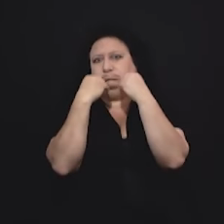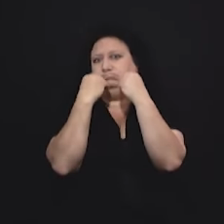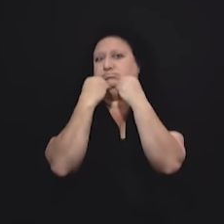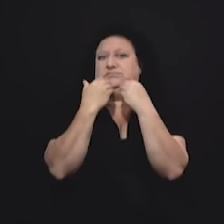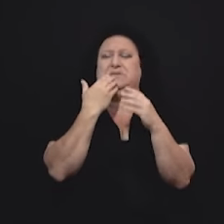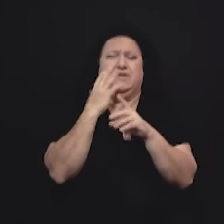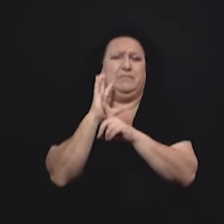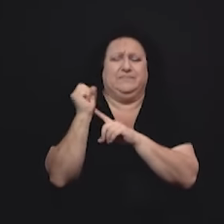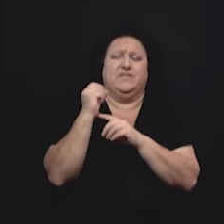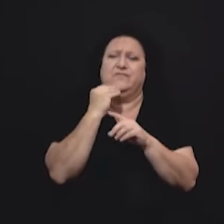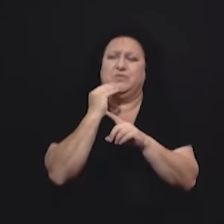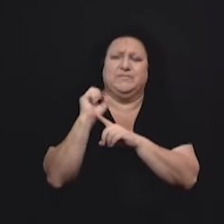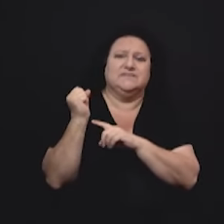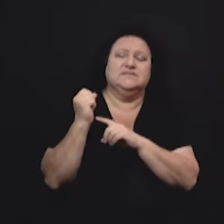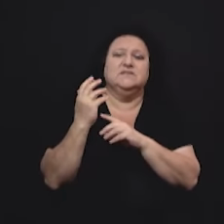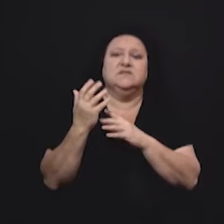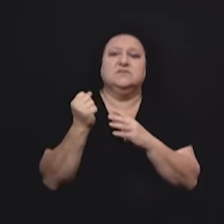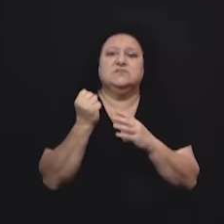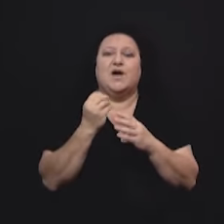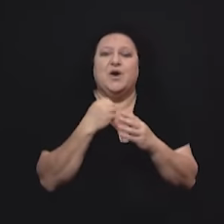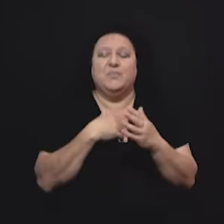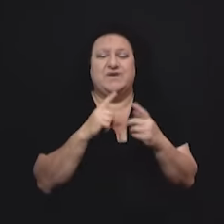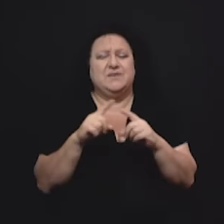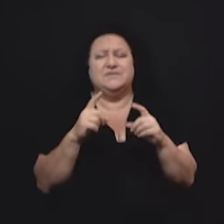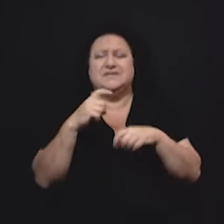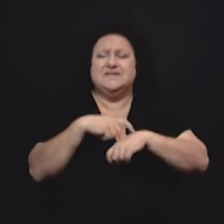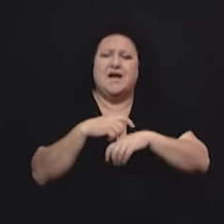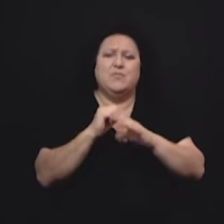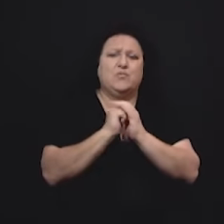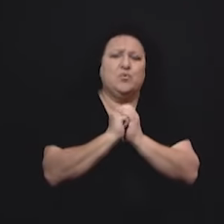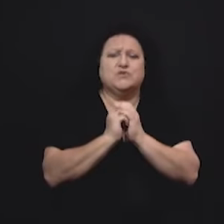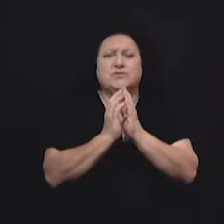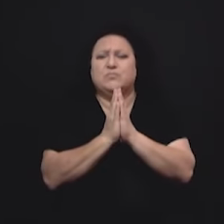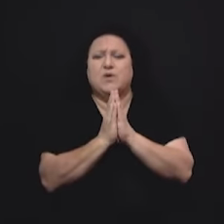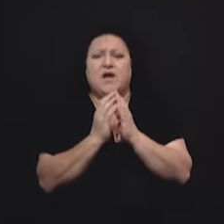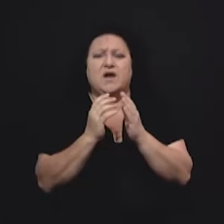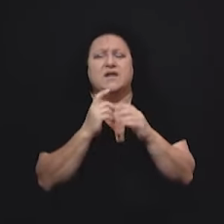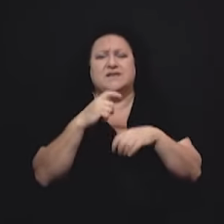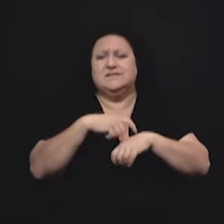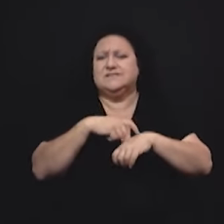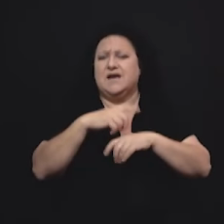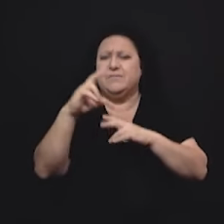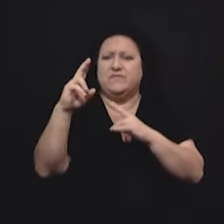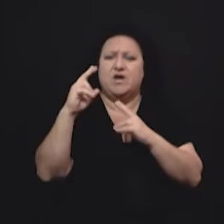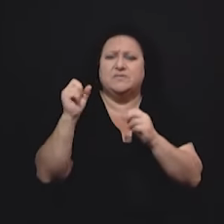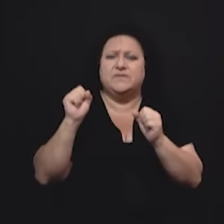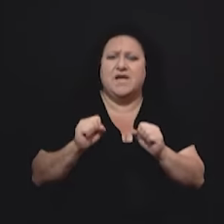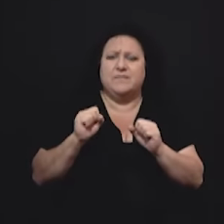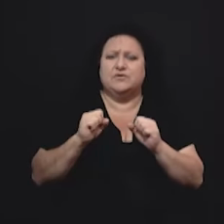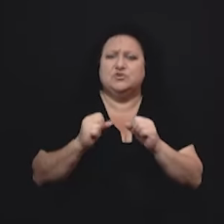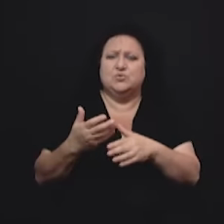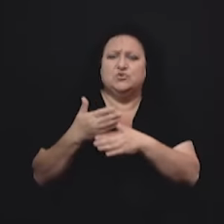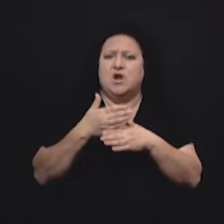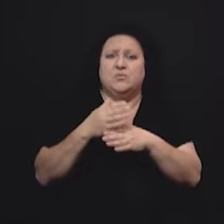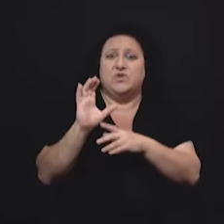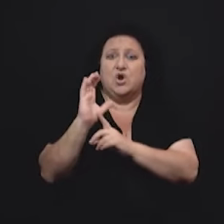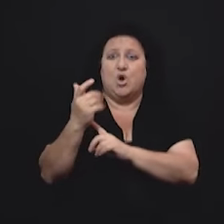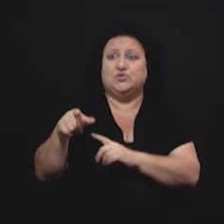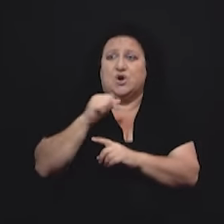of worship, and there was a time of prayer, and there was such a time of honor to share with a culture that I don't